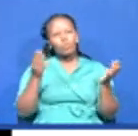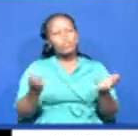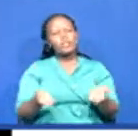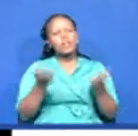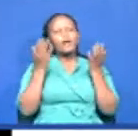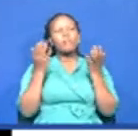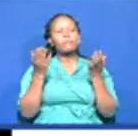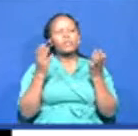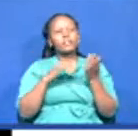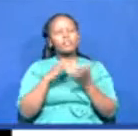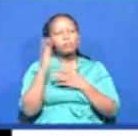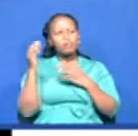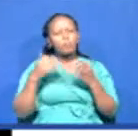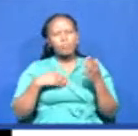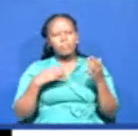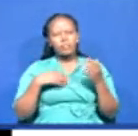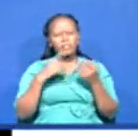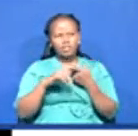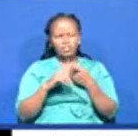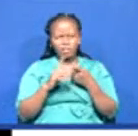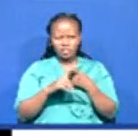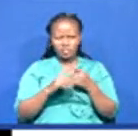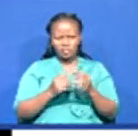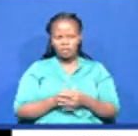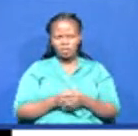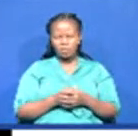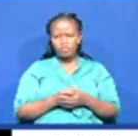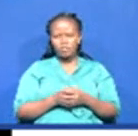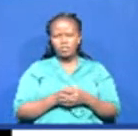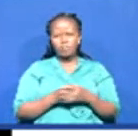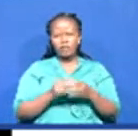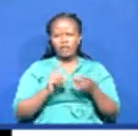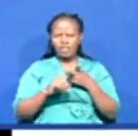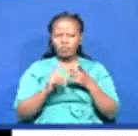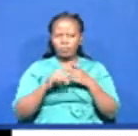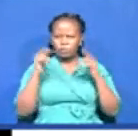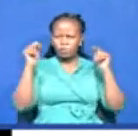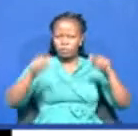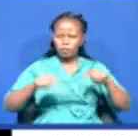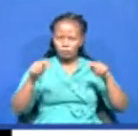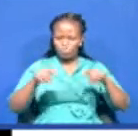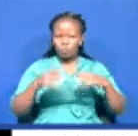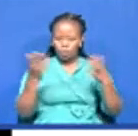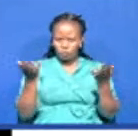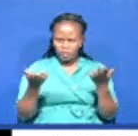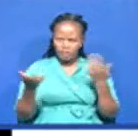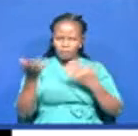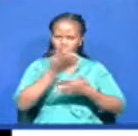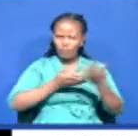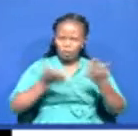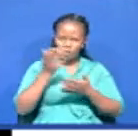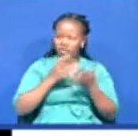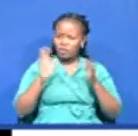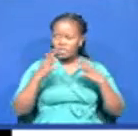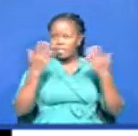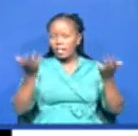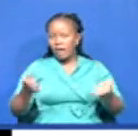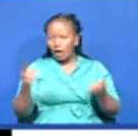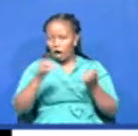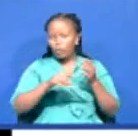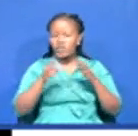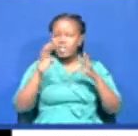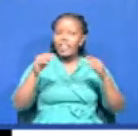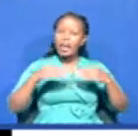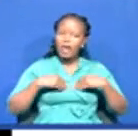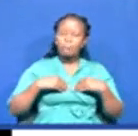counterfeit in this country? And today we're conversing around how do we embrace technology to help